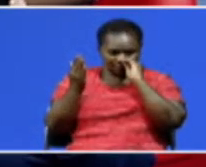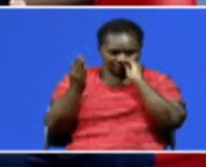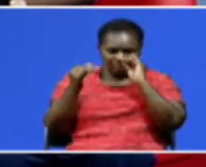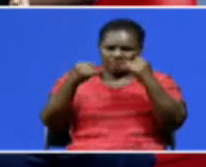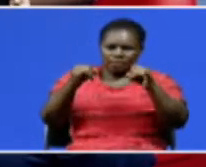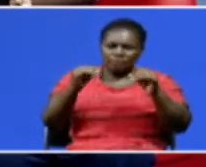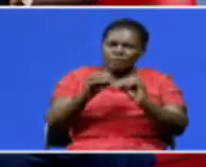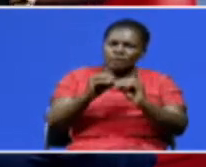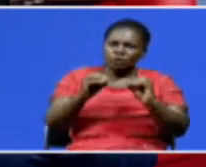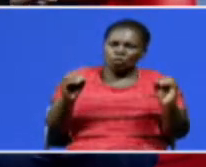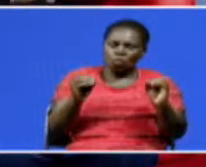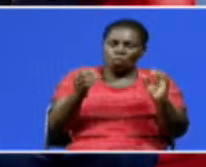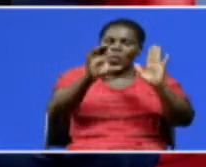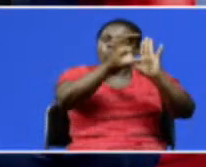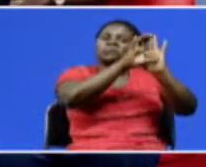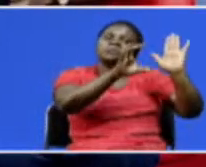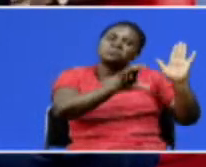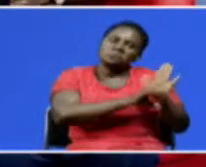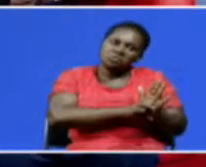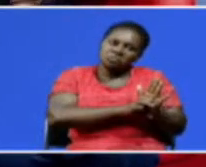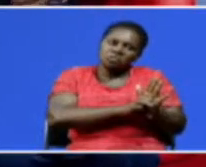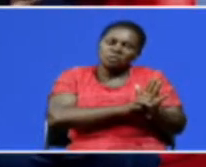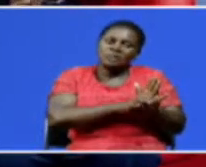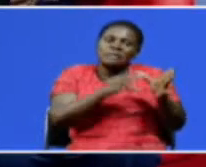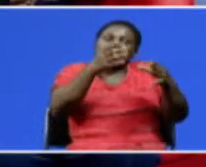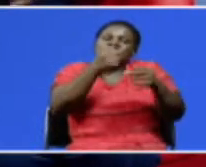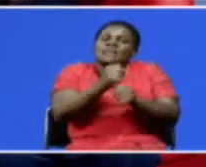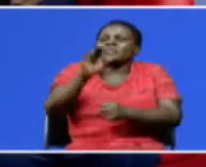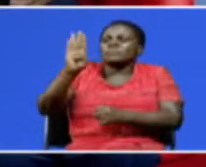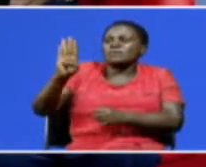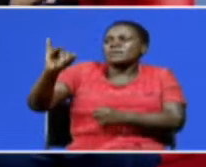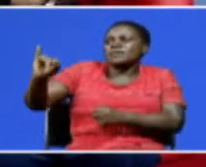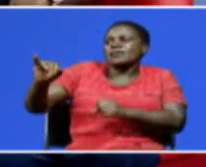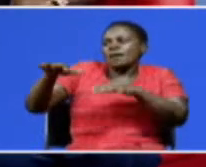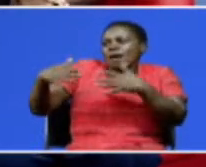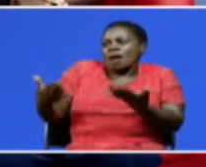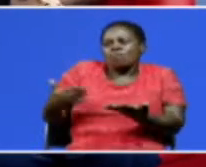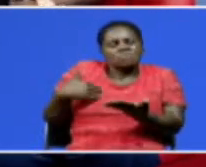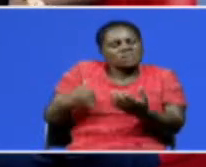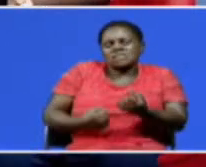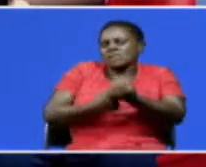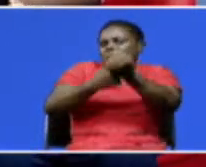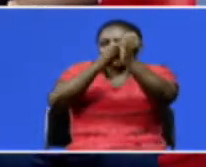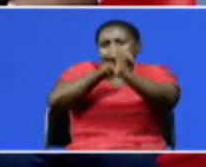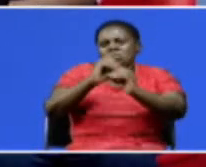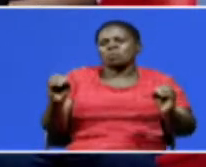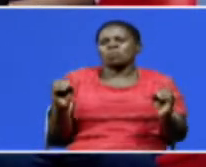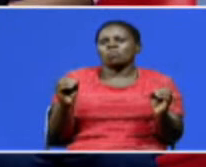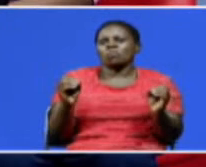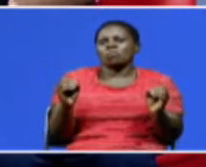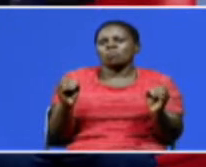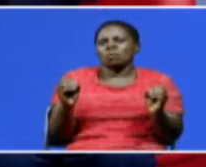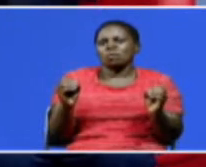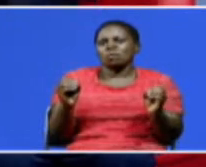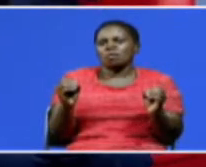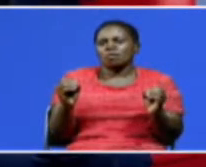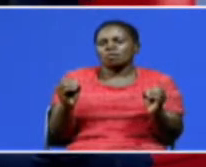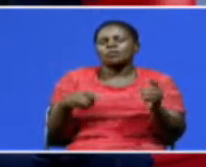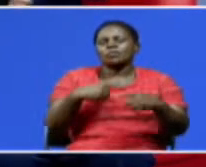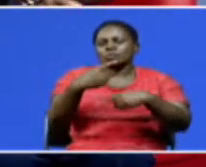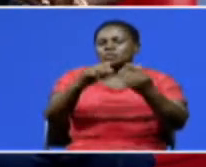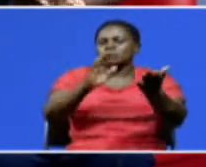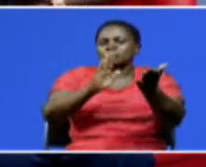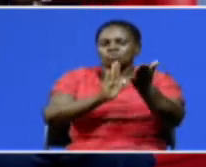not implemented the current constitution, how can we trust this BBI? Me, I don't support that 100%. We'll keep